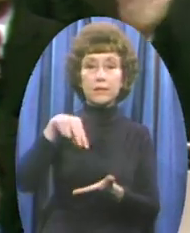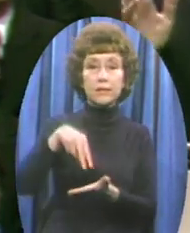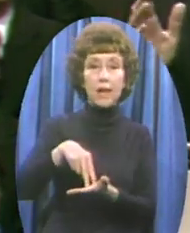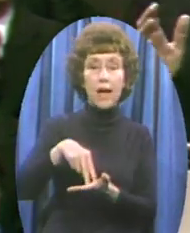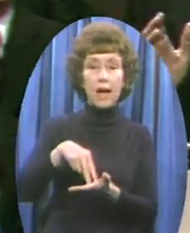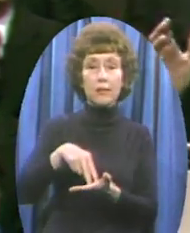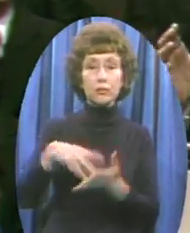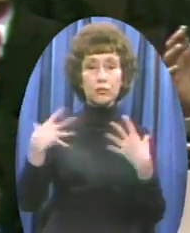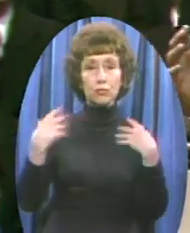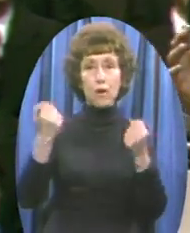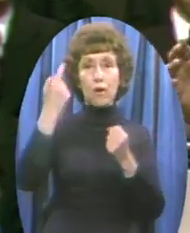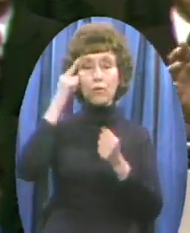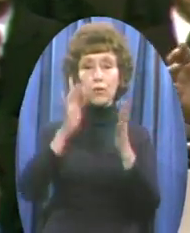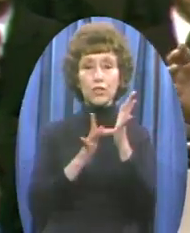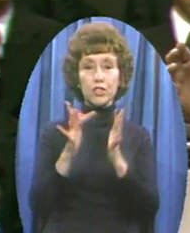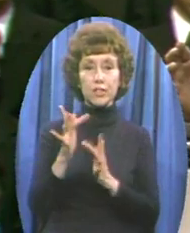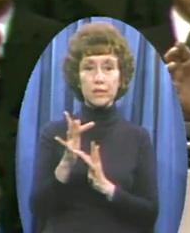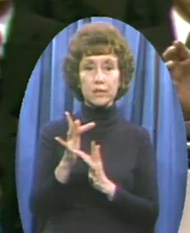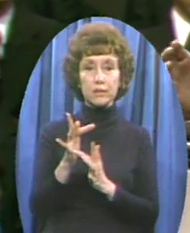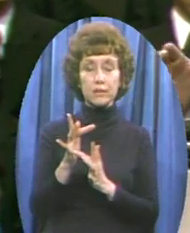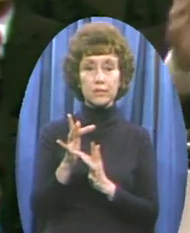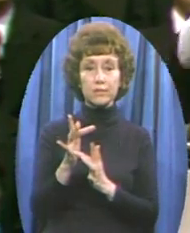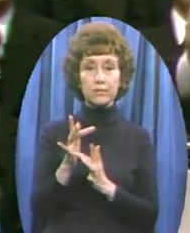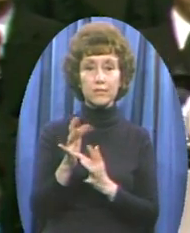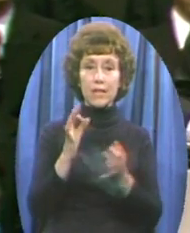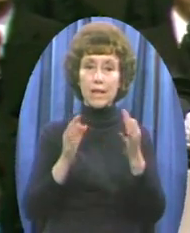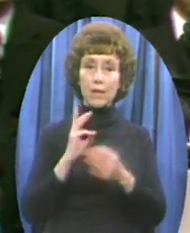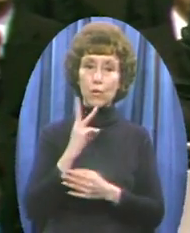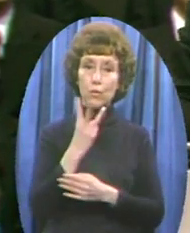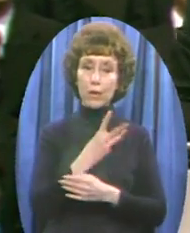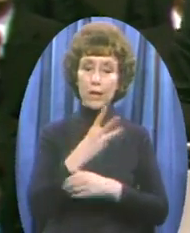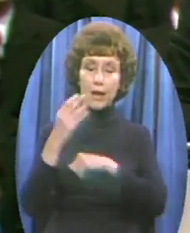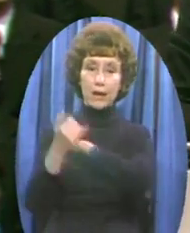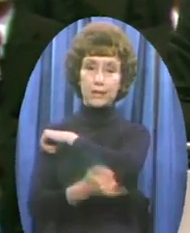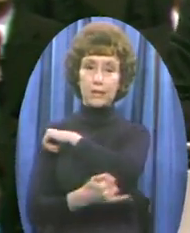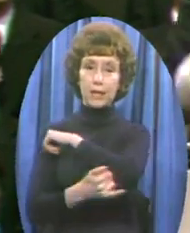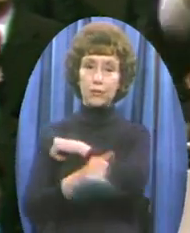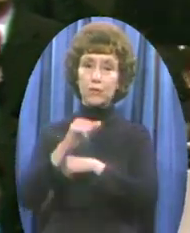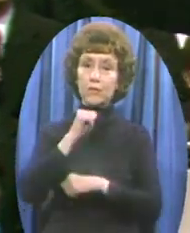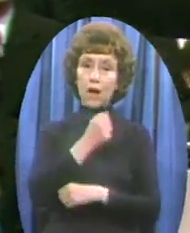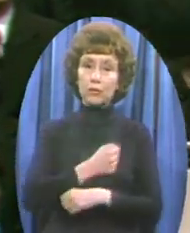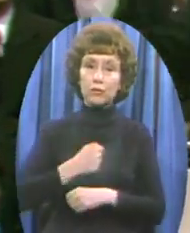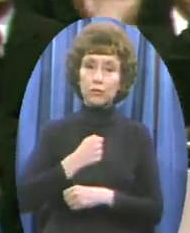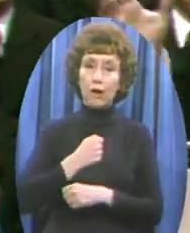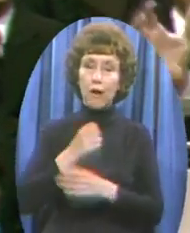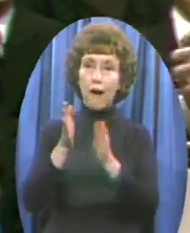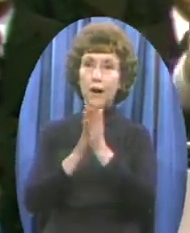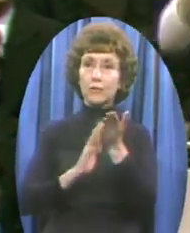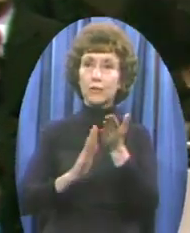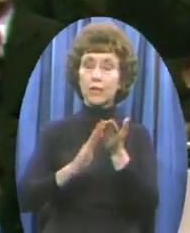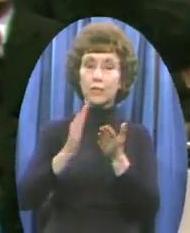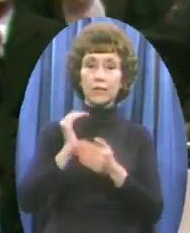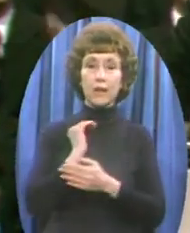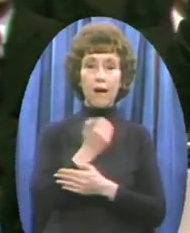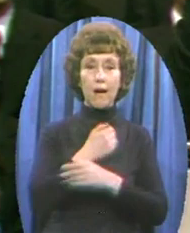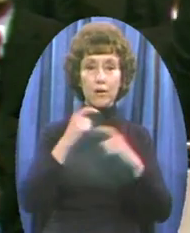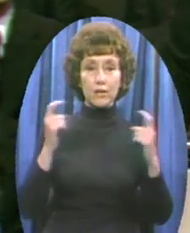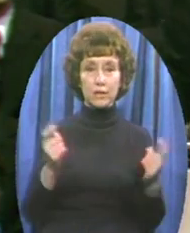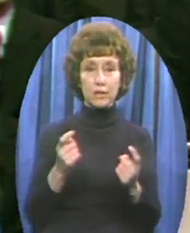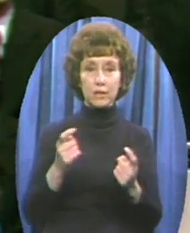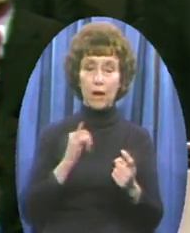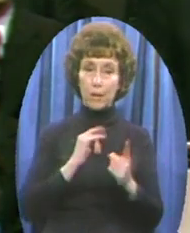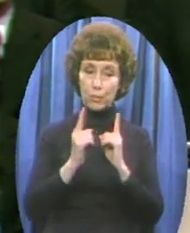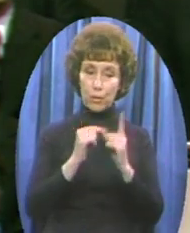take it 2 Chronicles 7:14 to heart, if we as a nation do not repent of our sins. I'm speaking of the church repenting for the sins of the